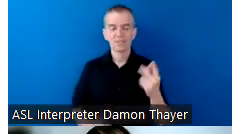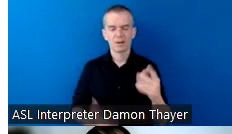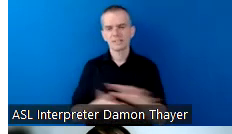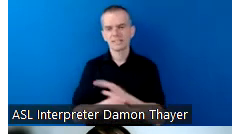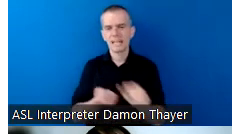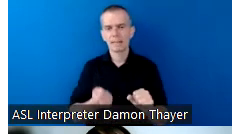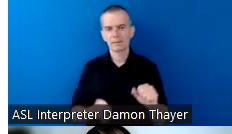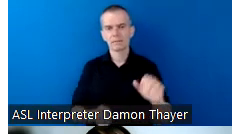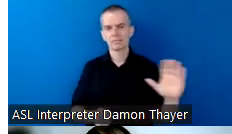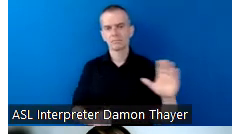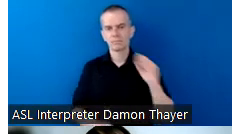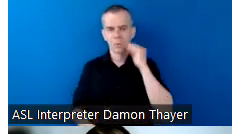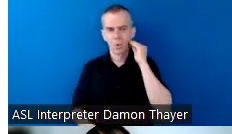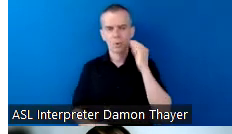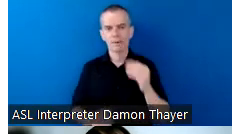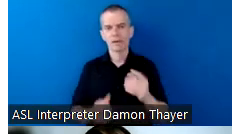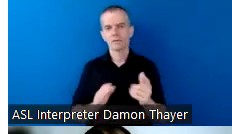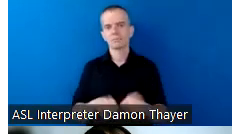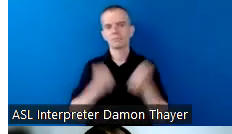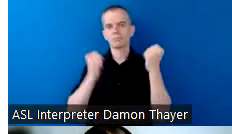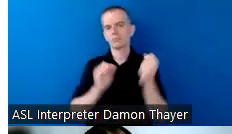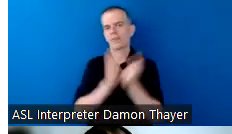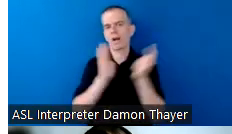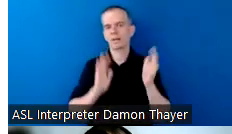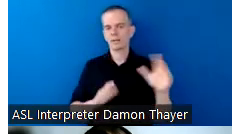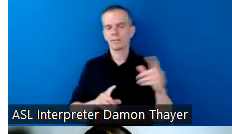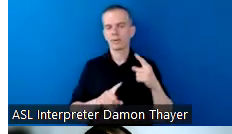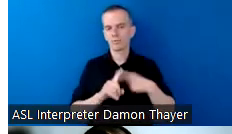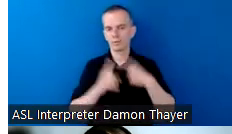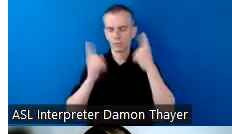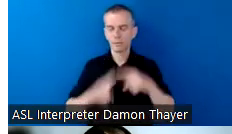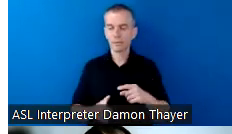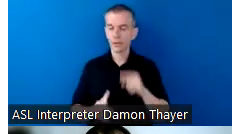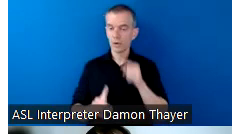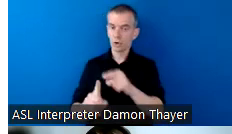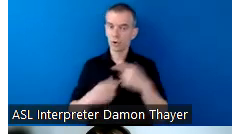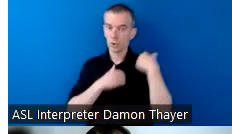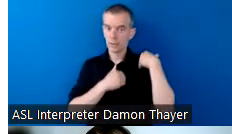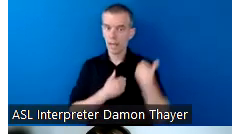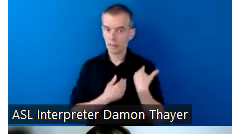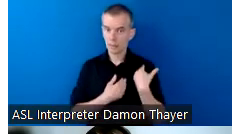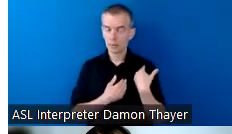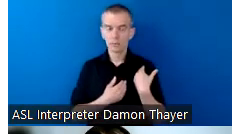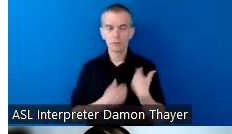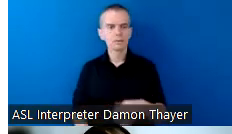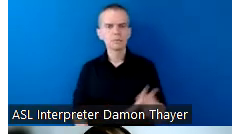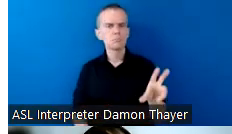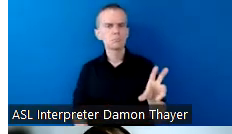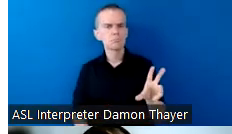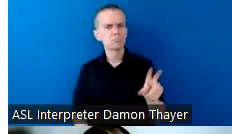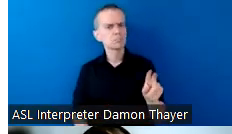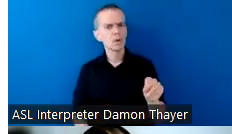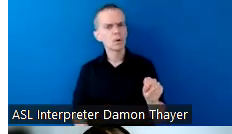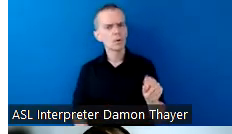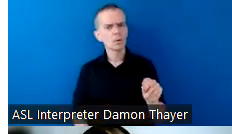the unit and violating their rental agreement. As the provider, are you liable? Well, no. The short answer is no.